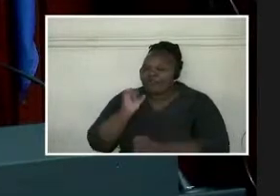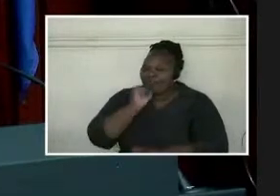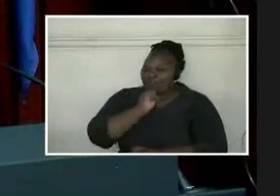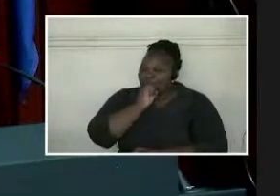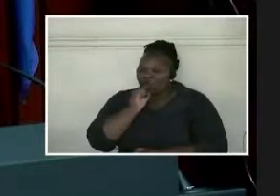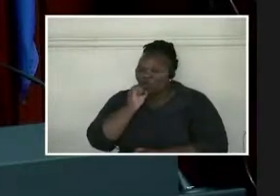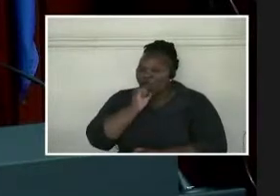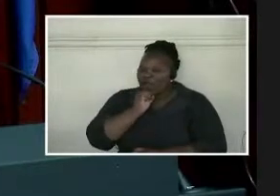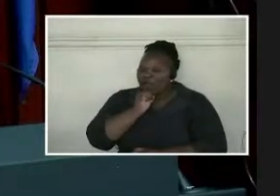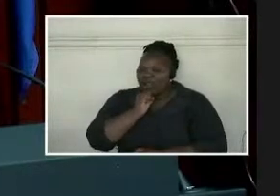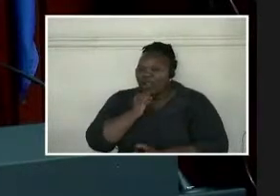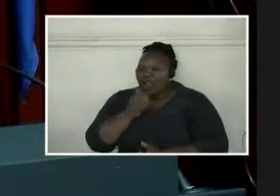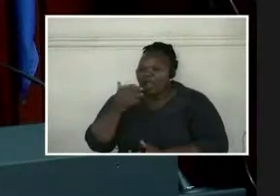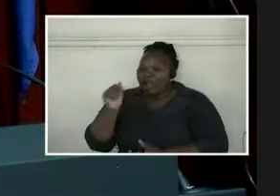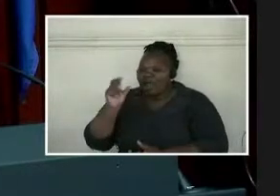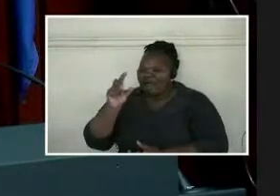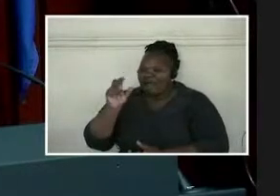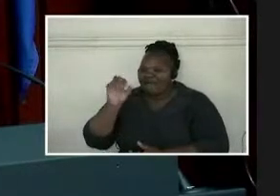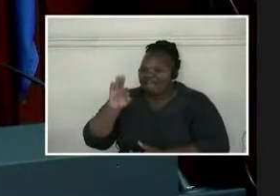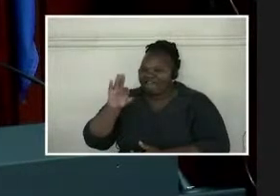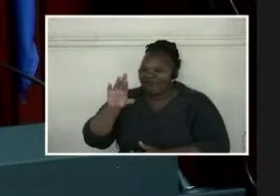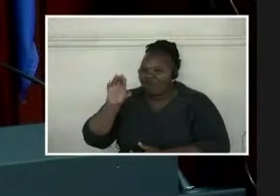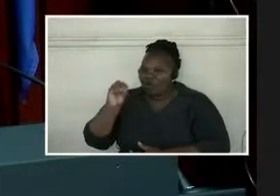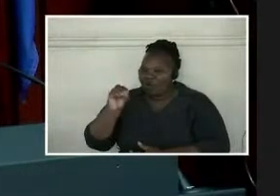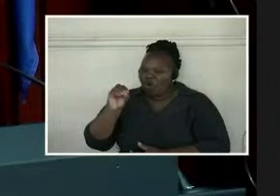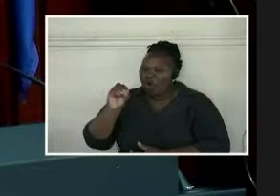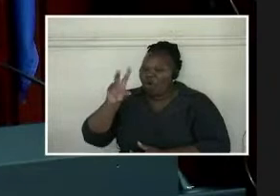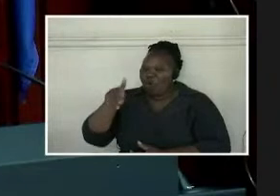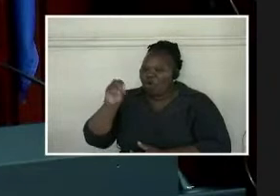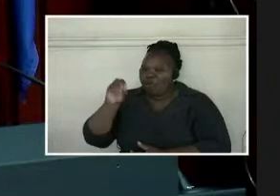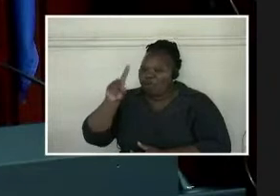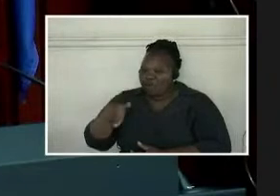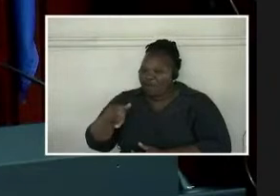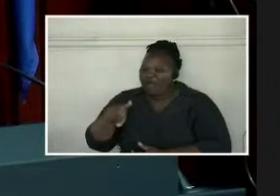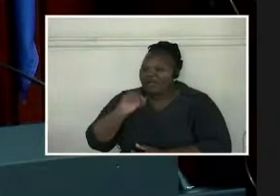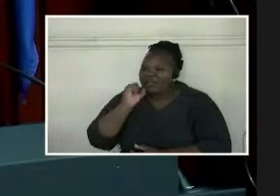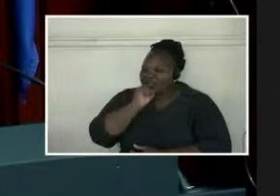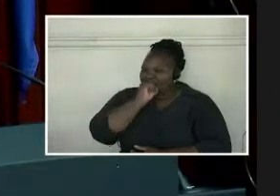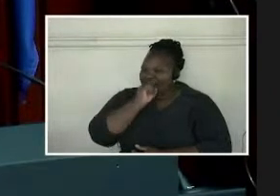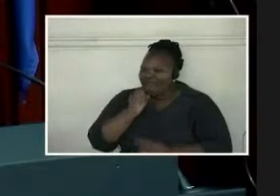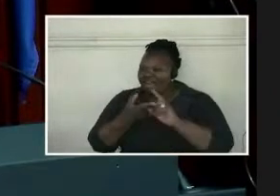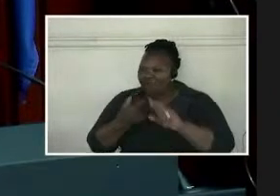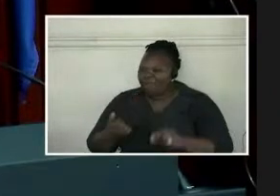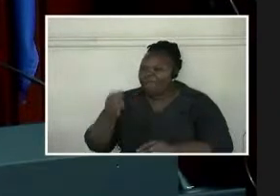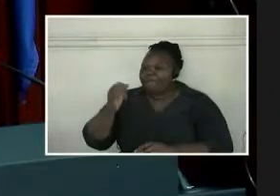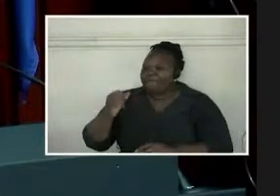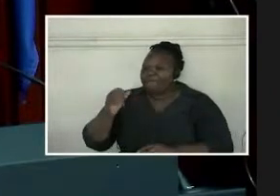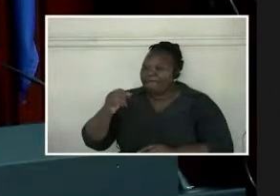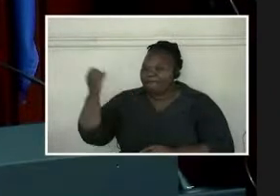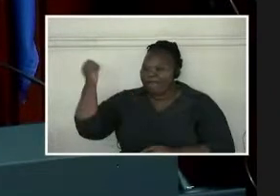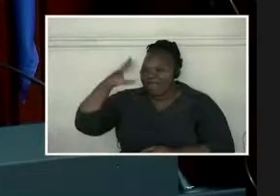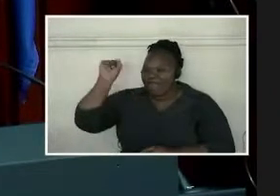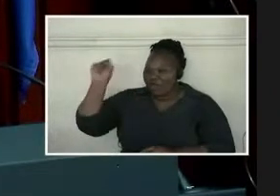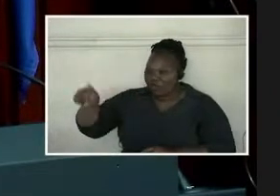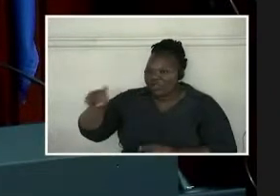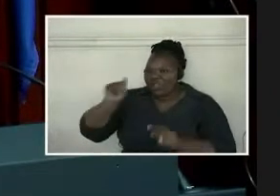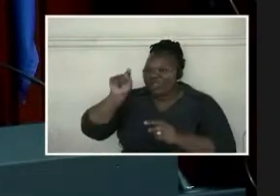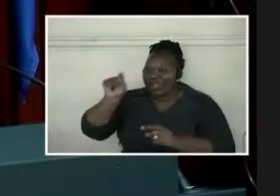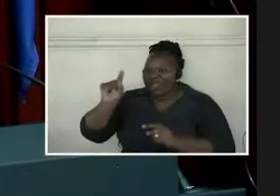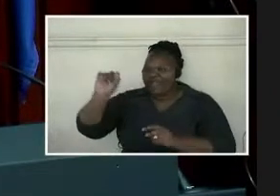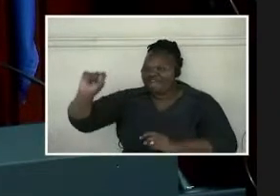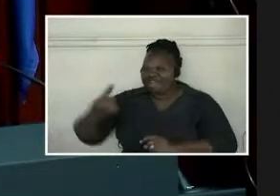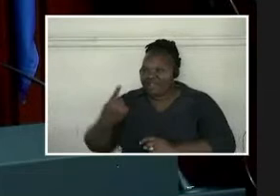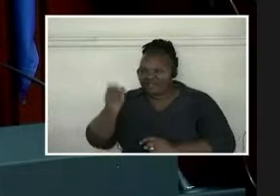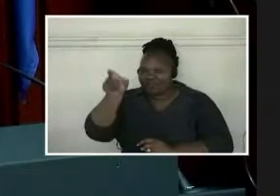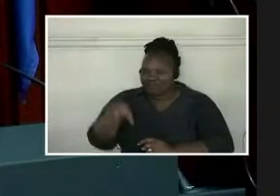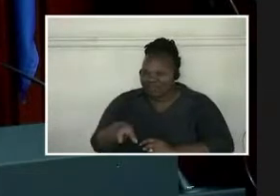afropop singer spamming lama fuller from in boswani in kanyakute was one of the first artists to